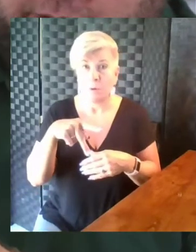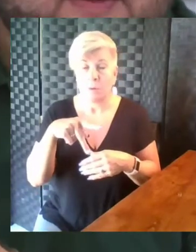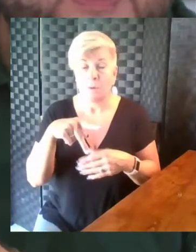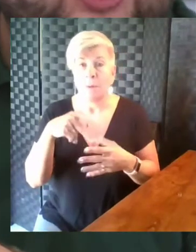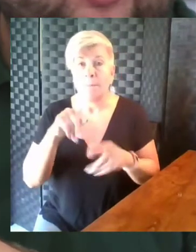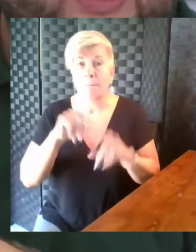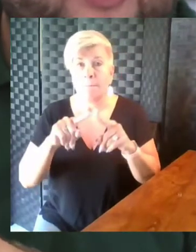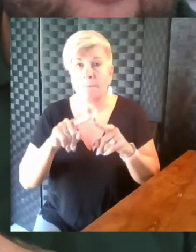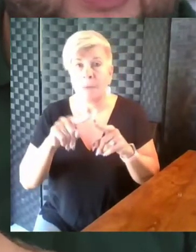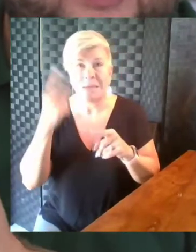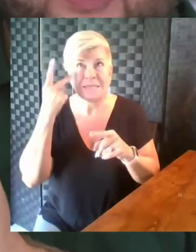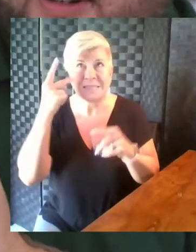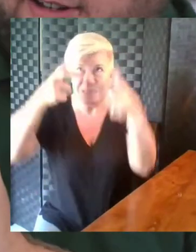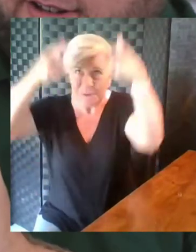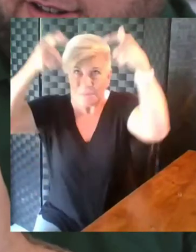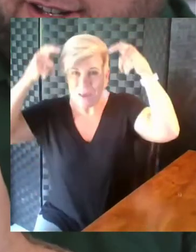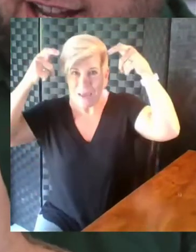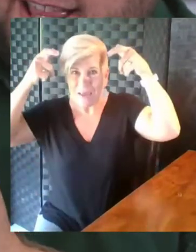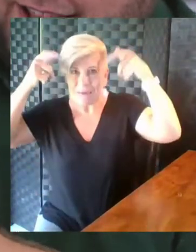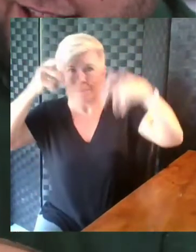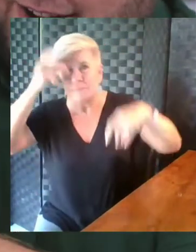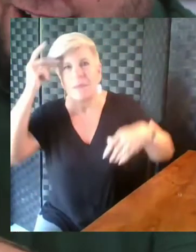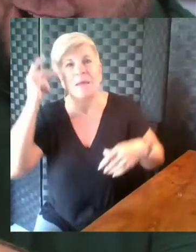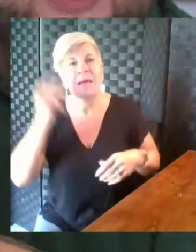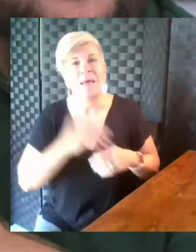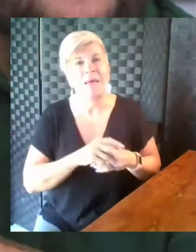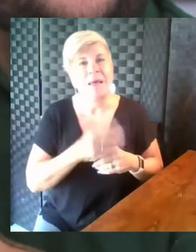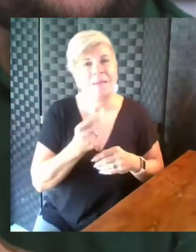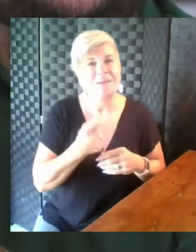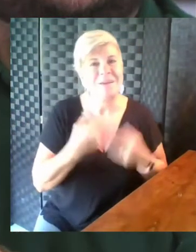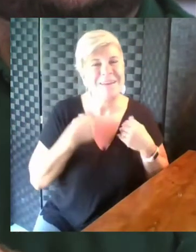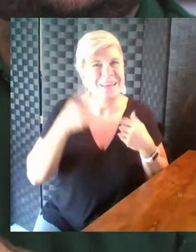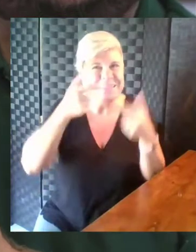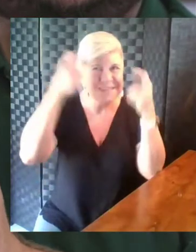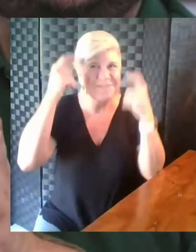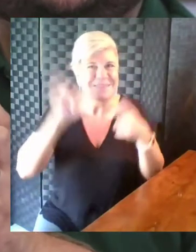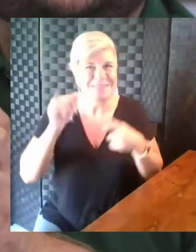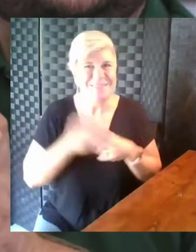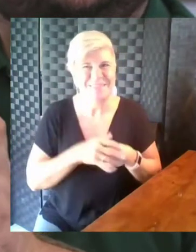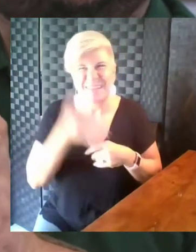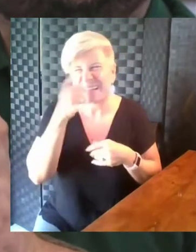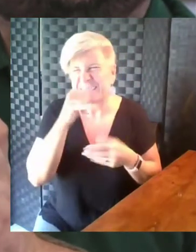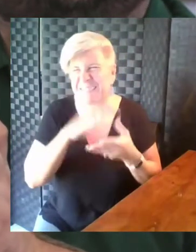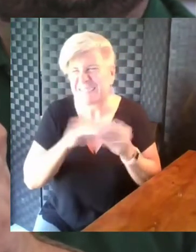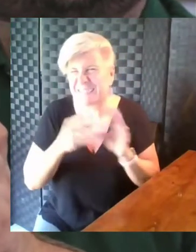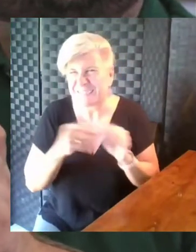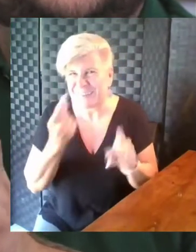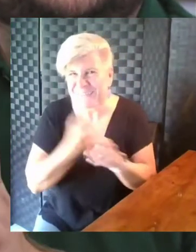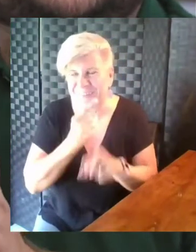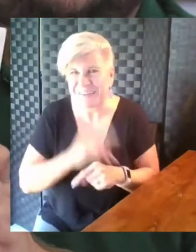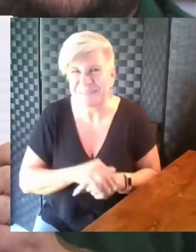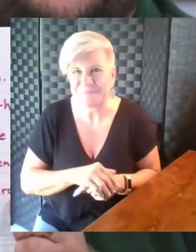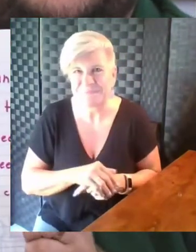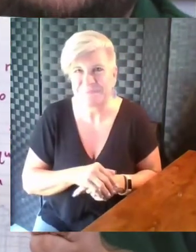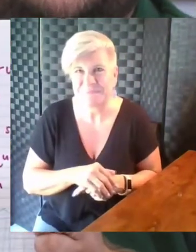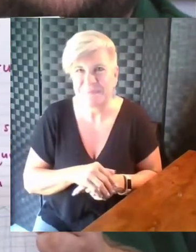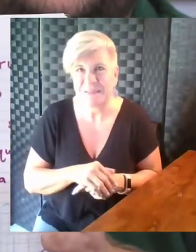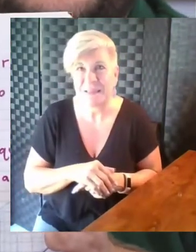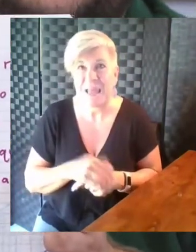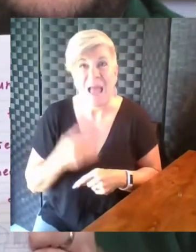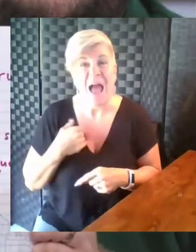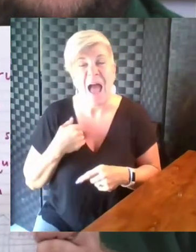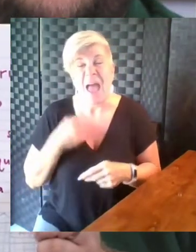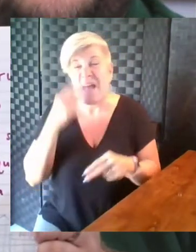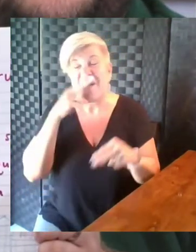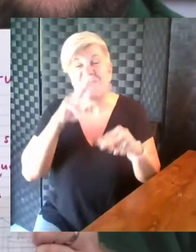I also gave them each a crown, right? And then the dog got one too. Isn't that a silly story? I had a lot of fun writing this long